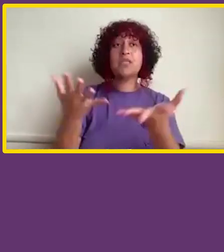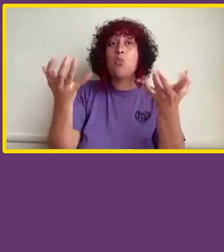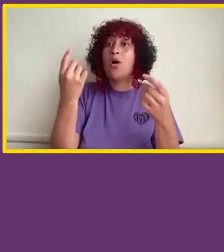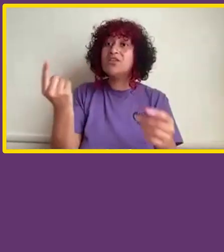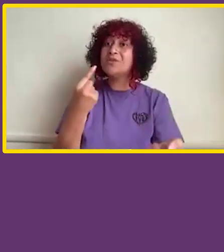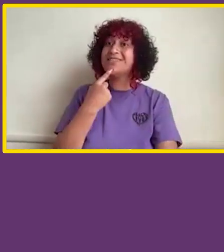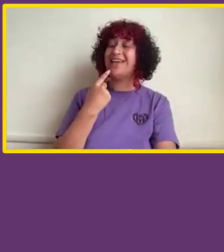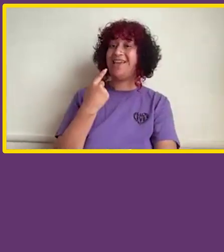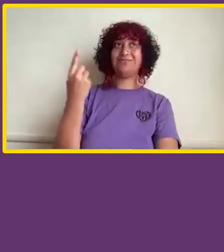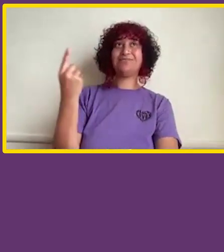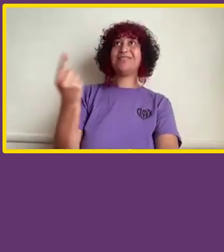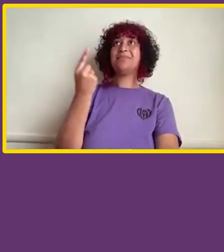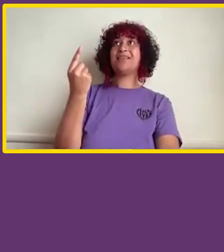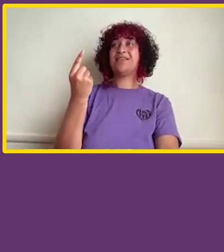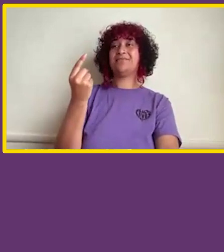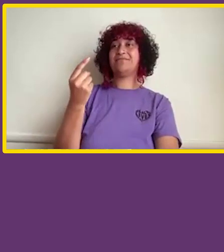say something, 81%.